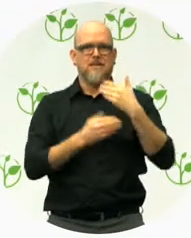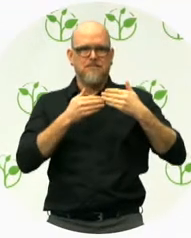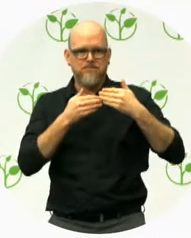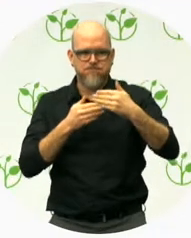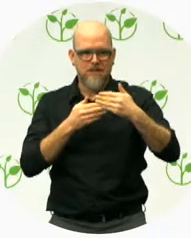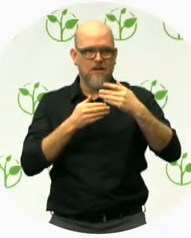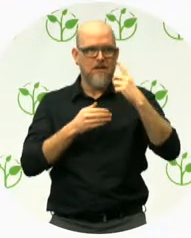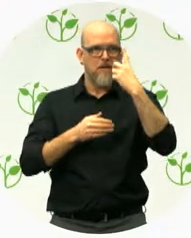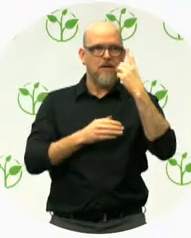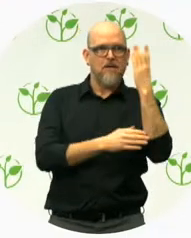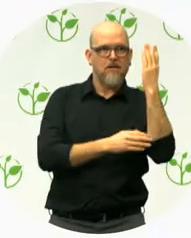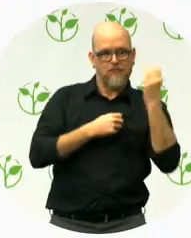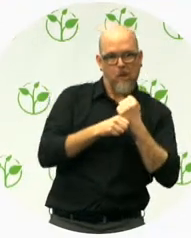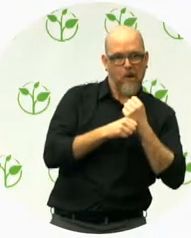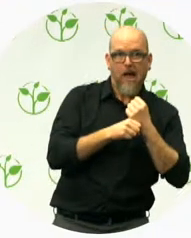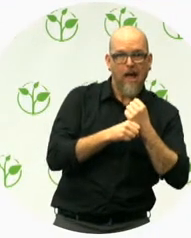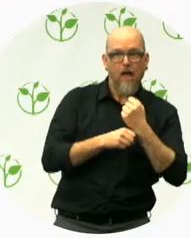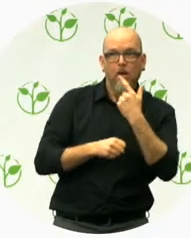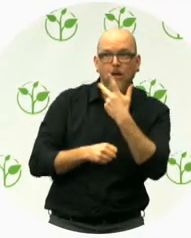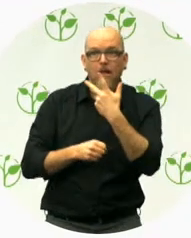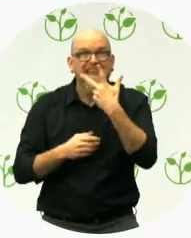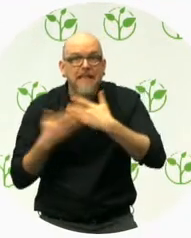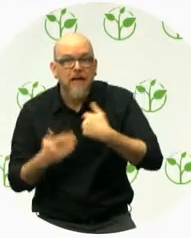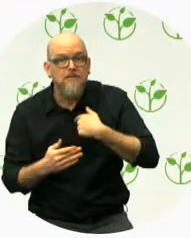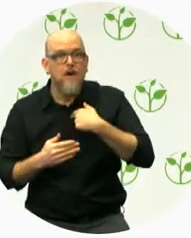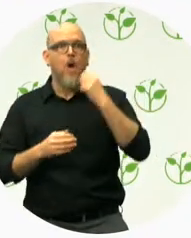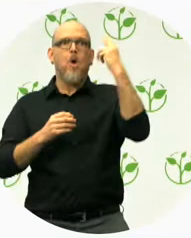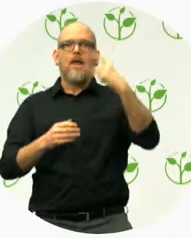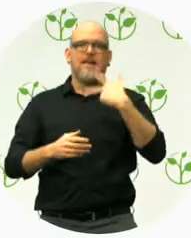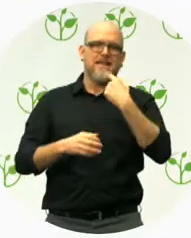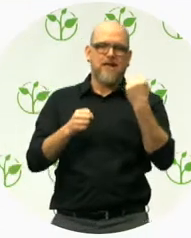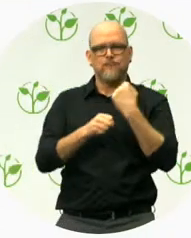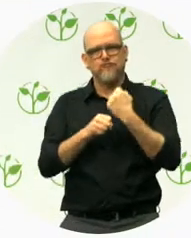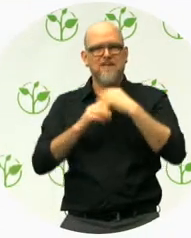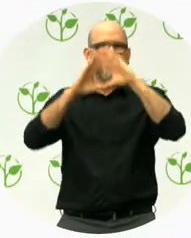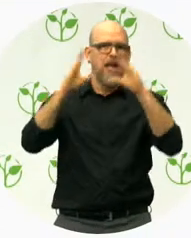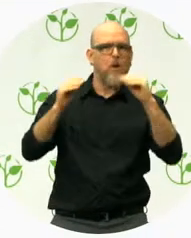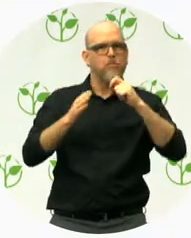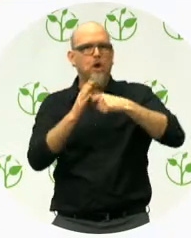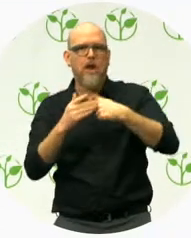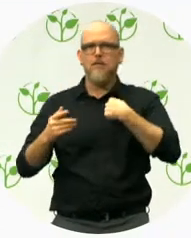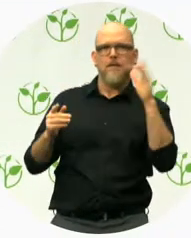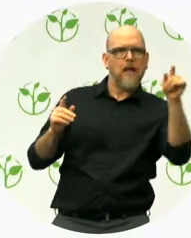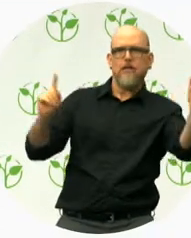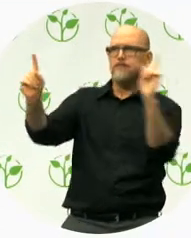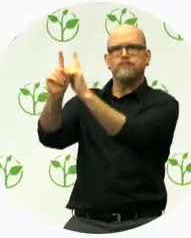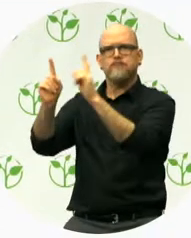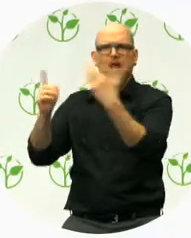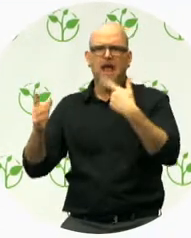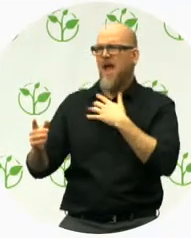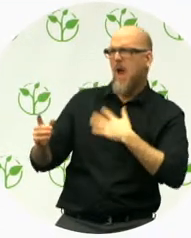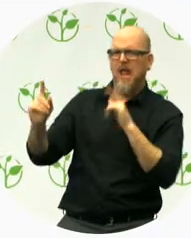to inform you. I'm here if you need absolutely anything. Just so you know, I've been asked to explain this because I haven't done it many